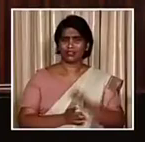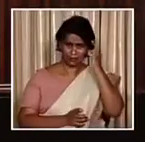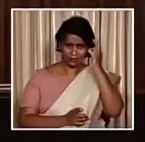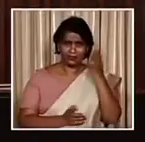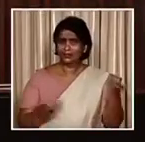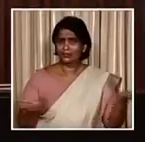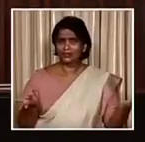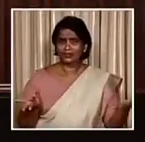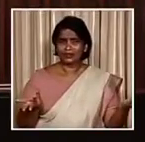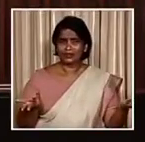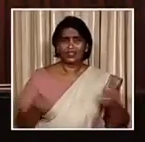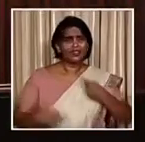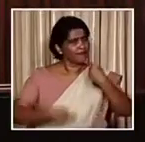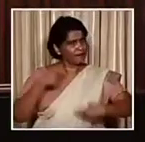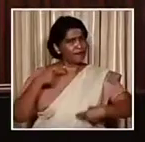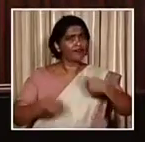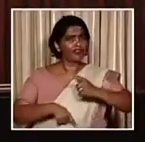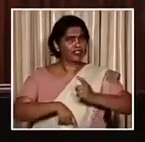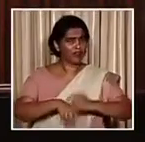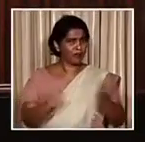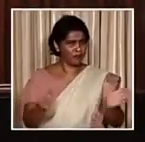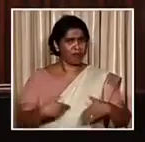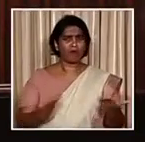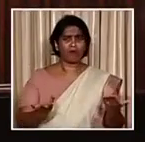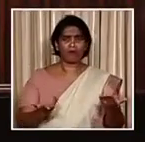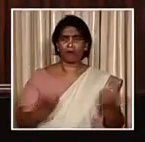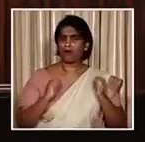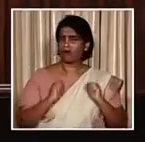why you waste time here?